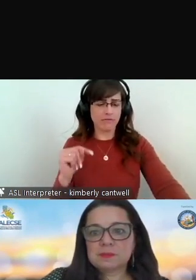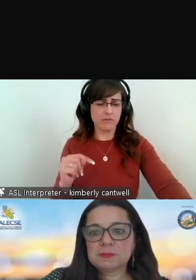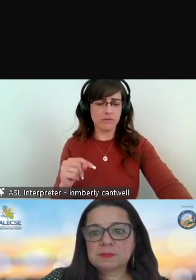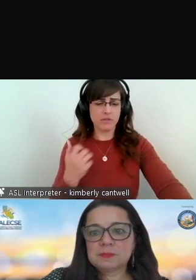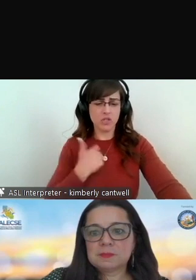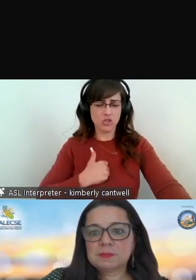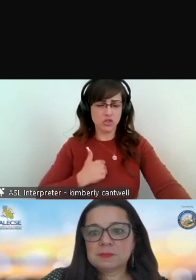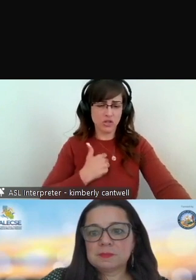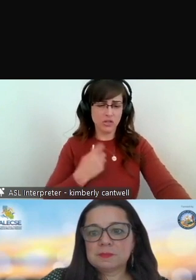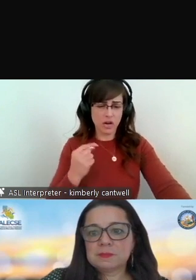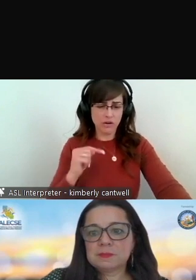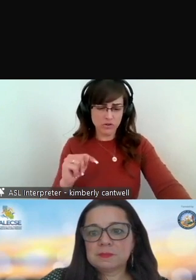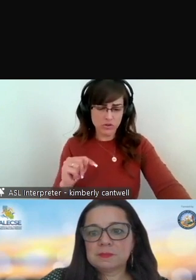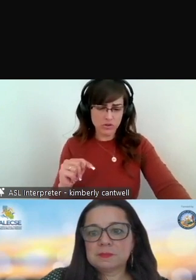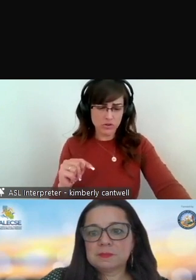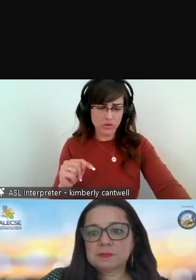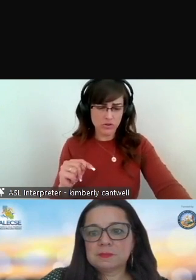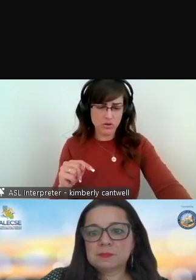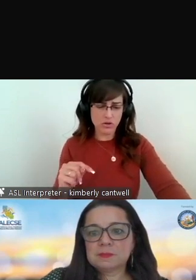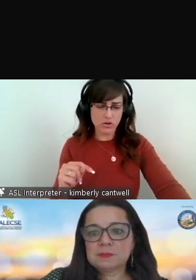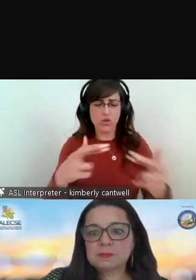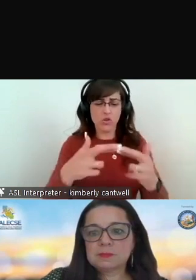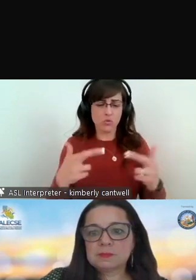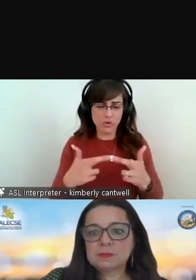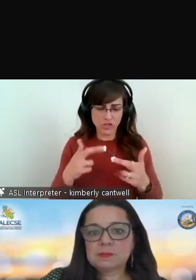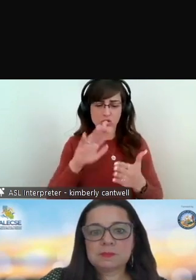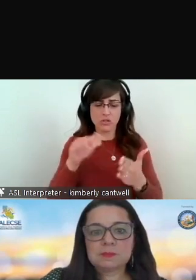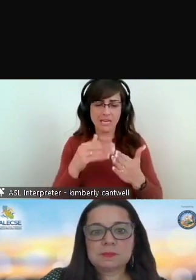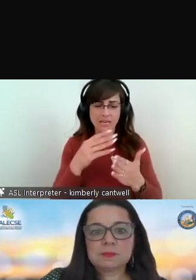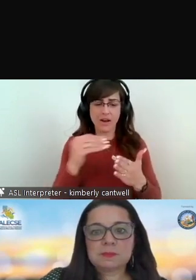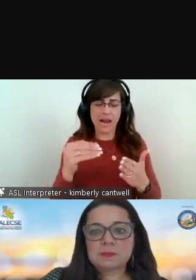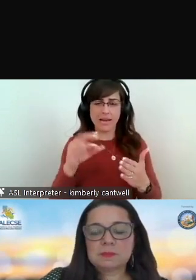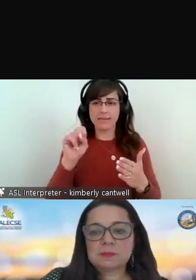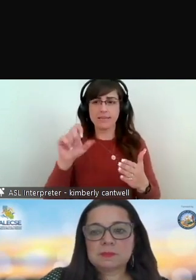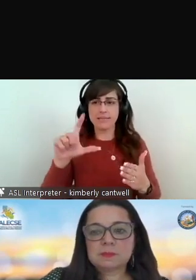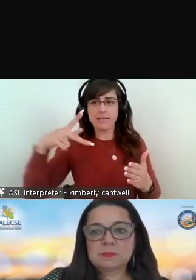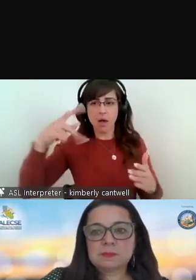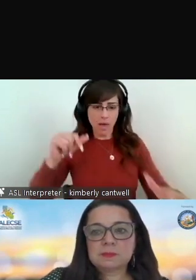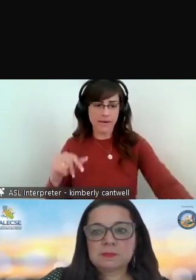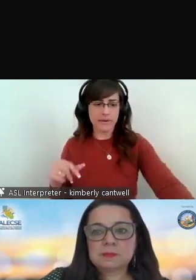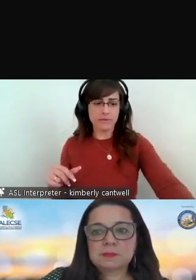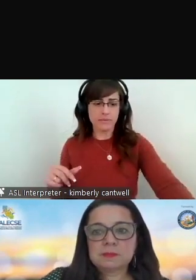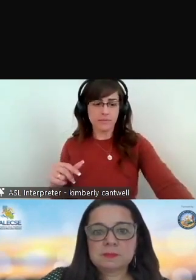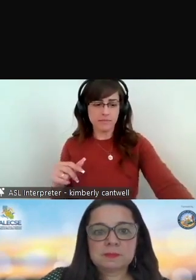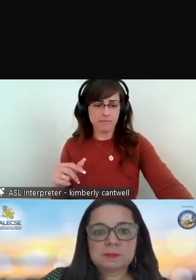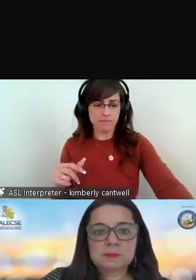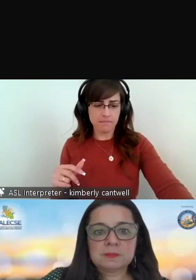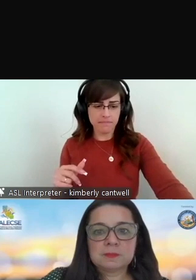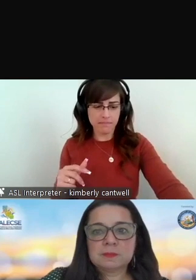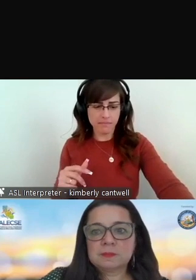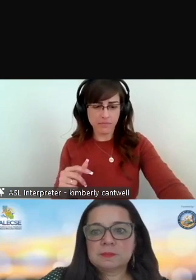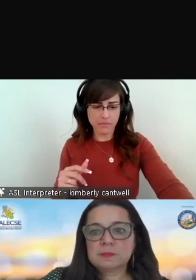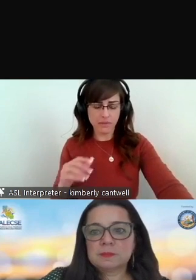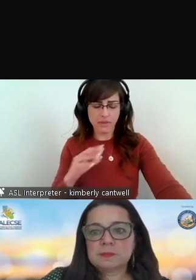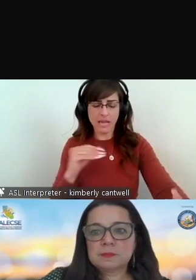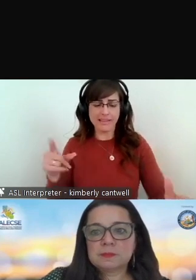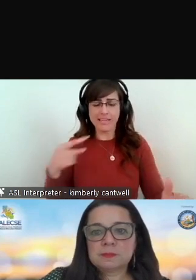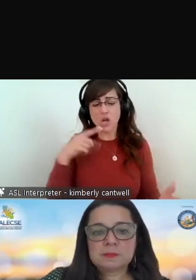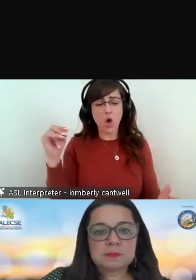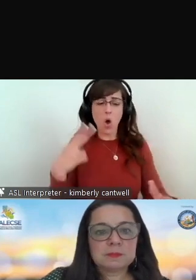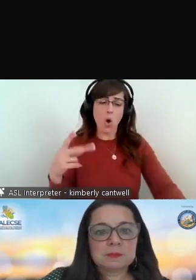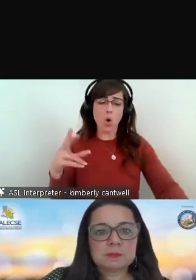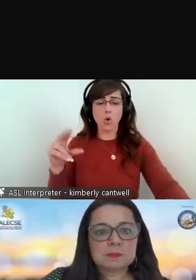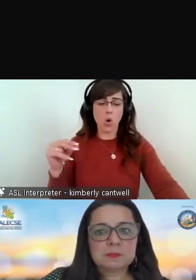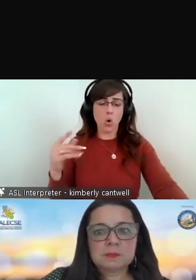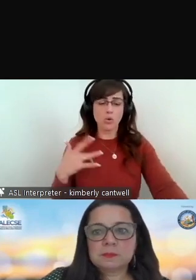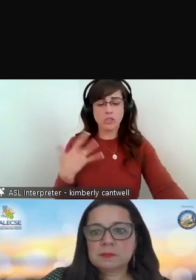Sorry, I tried the regional center and I also tried SELPA, and they just said, oh, he's too young. And I